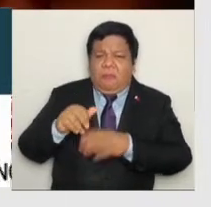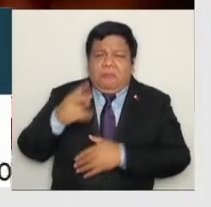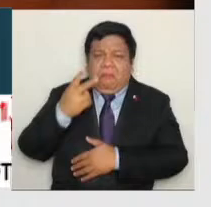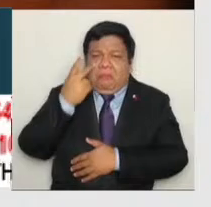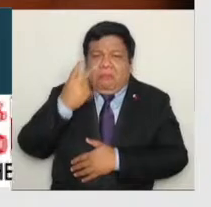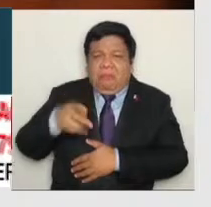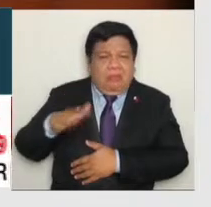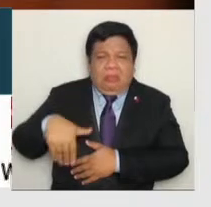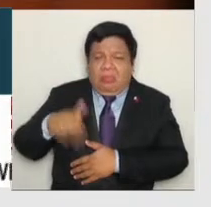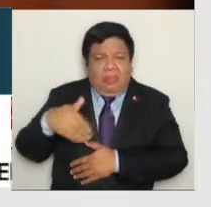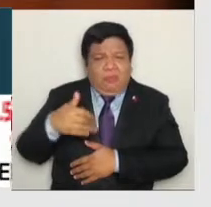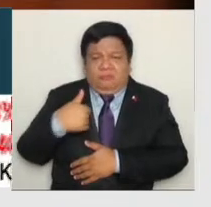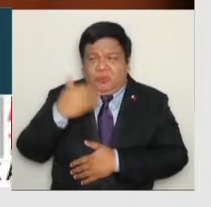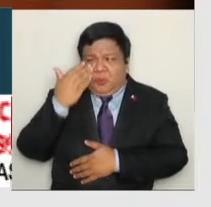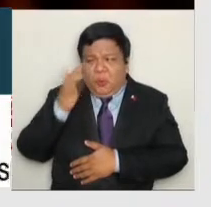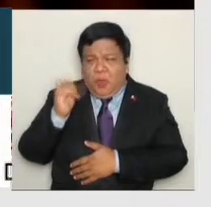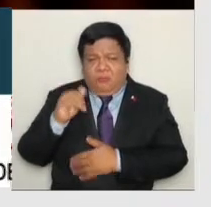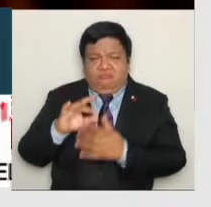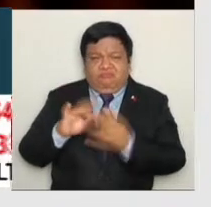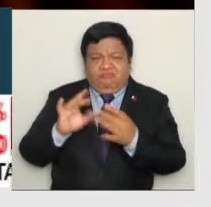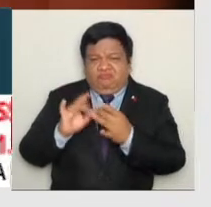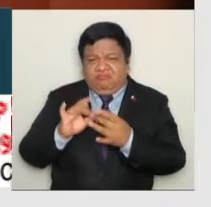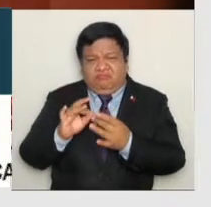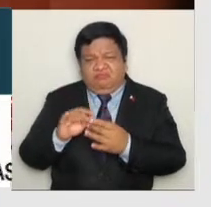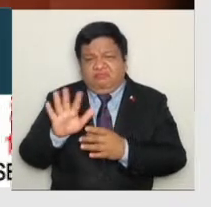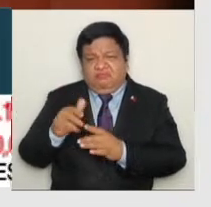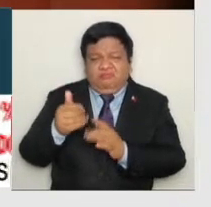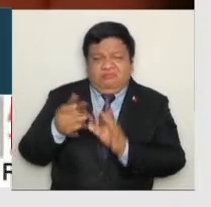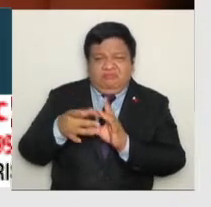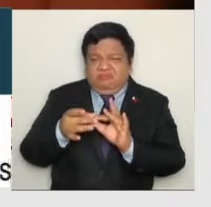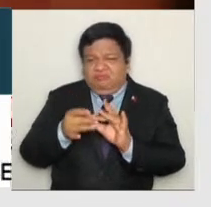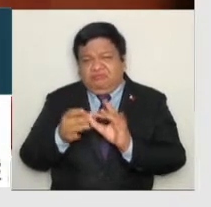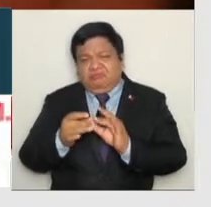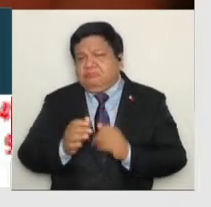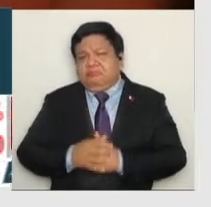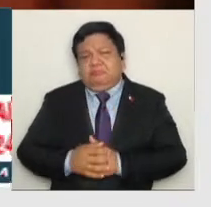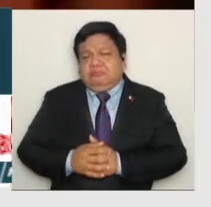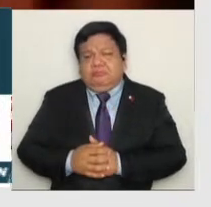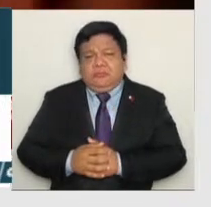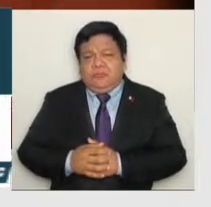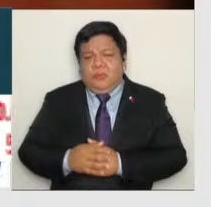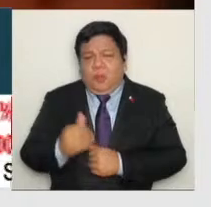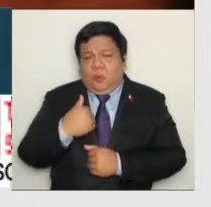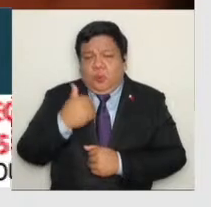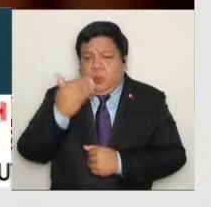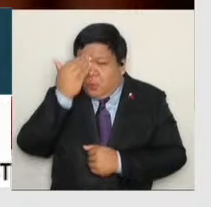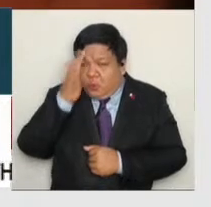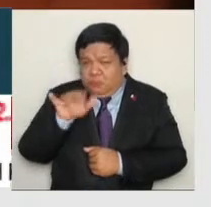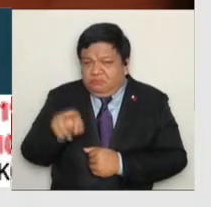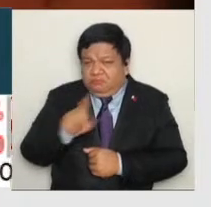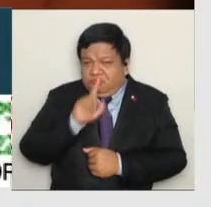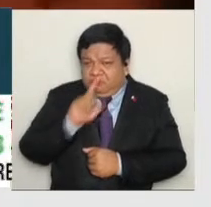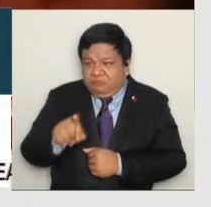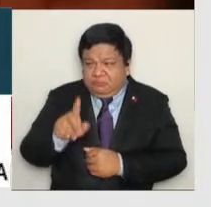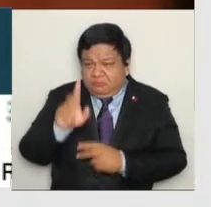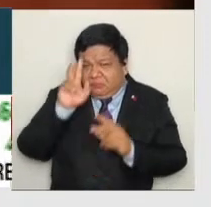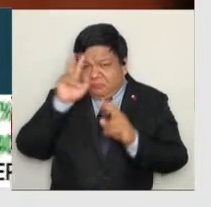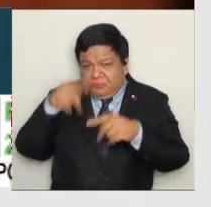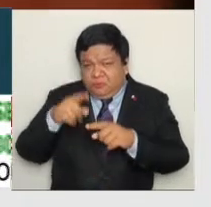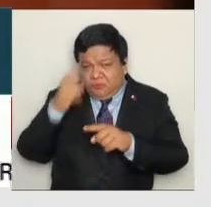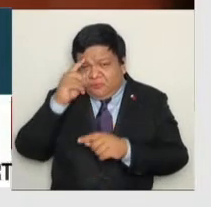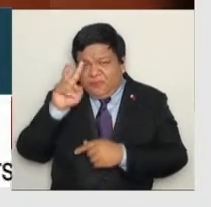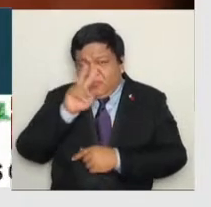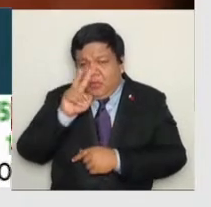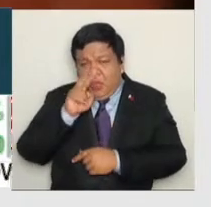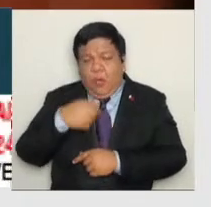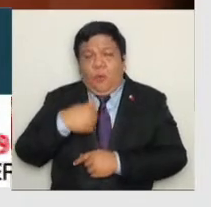don't know why I should even comment to whatever he has to say. I don't even know if he's really vice president for the Visayas, because I know